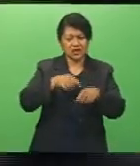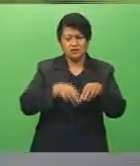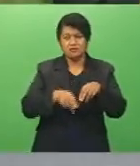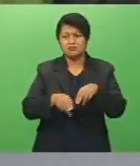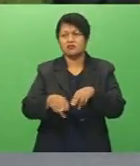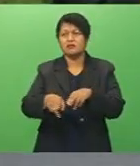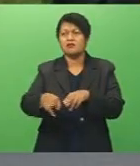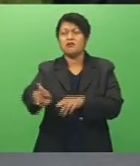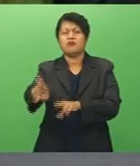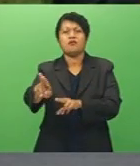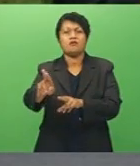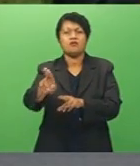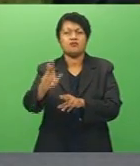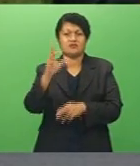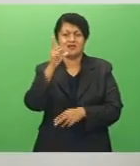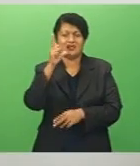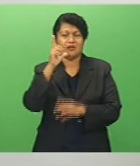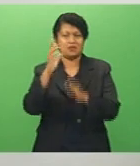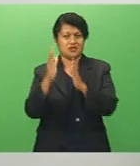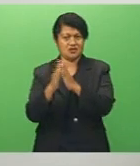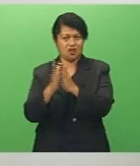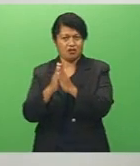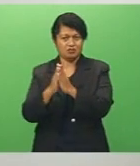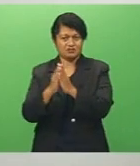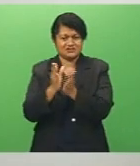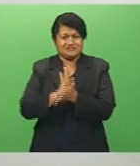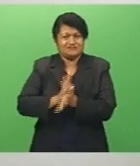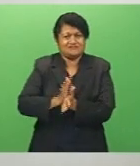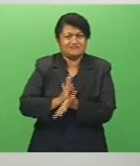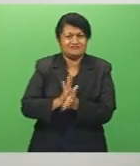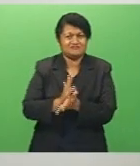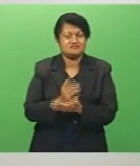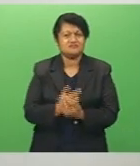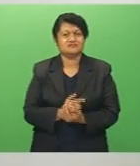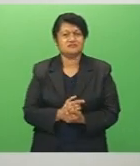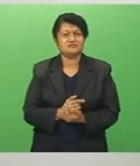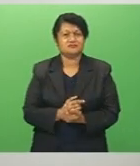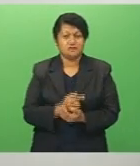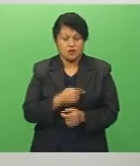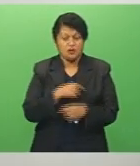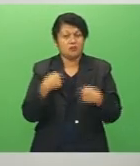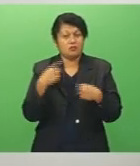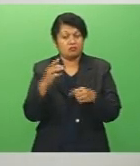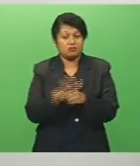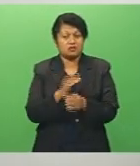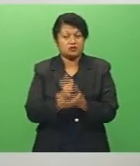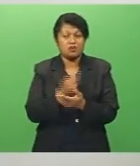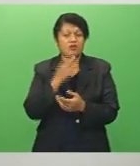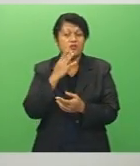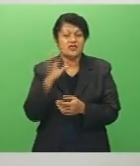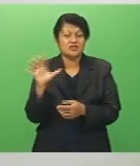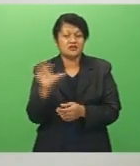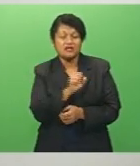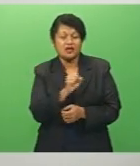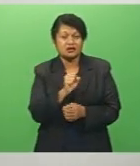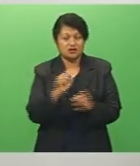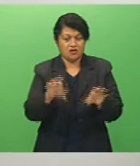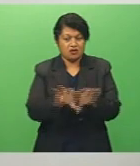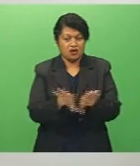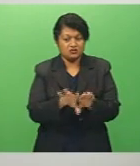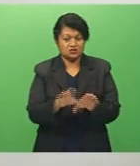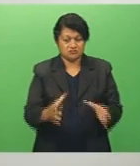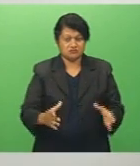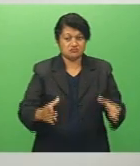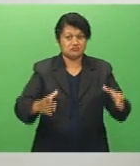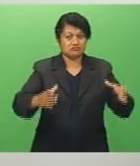town. What we have done with the companies is to ensure that when they take clinker from the port,